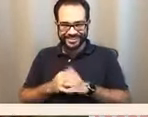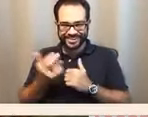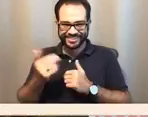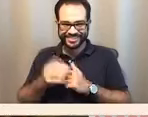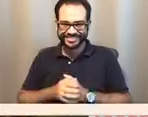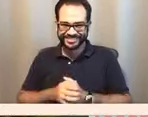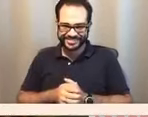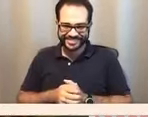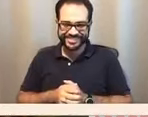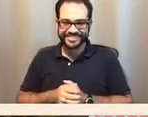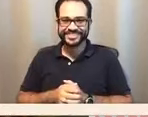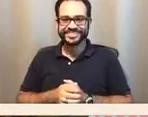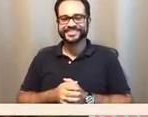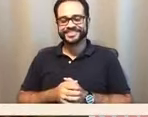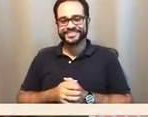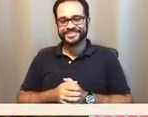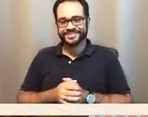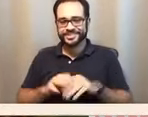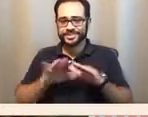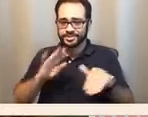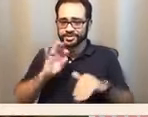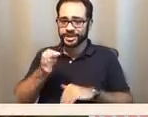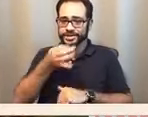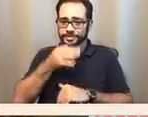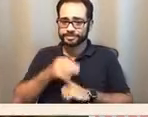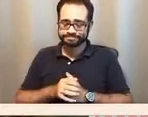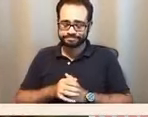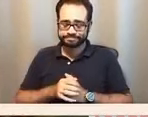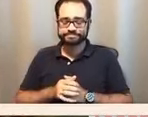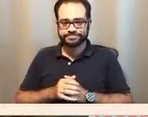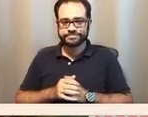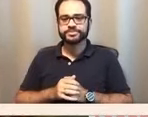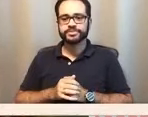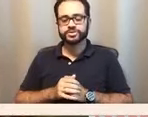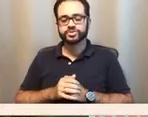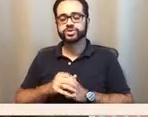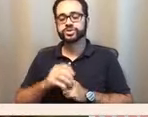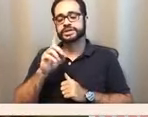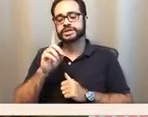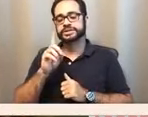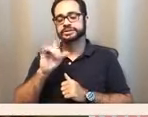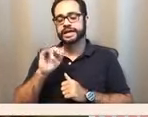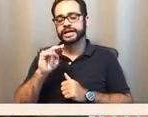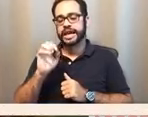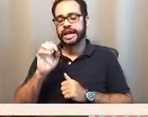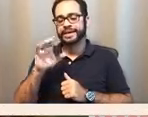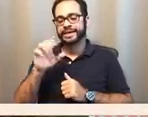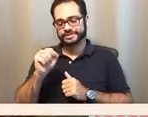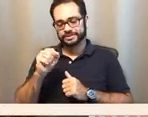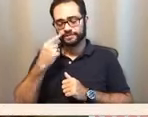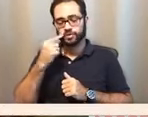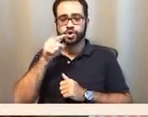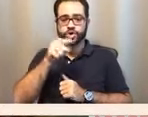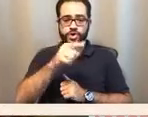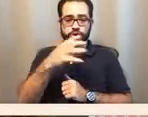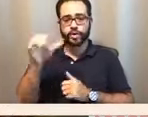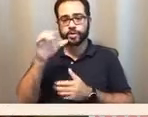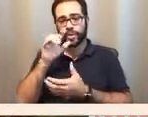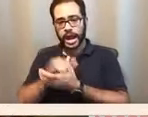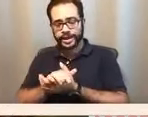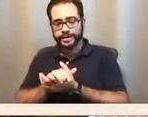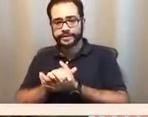So, the dynamics of you and your wife in